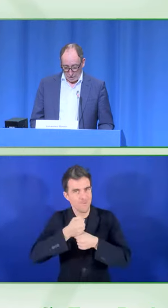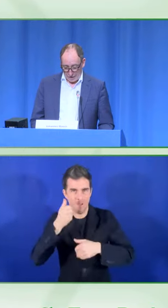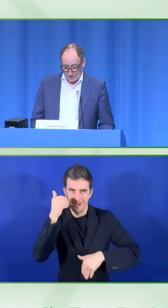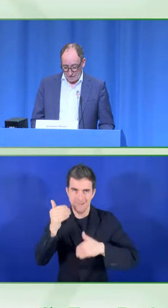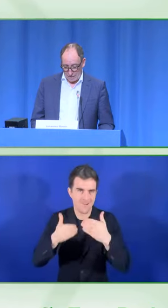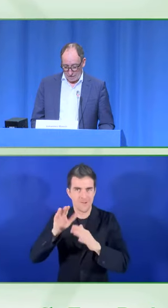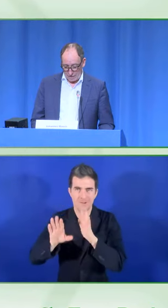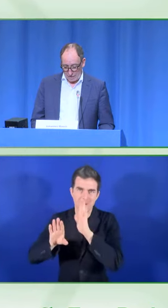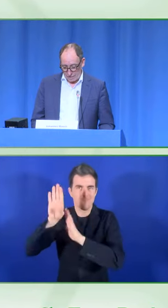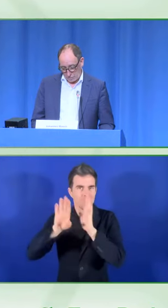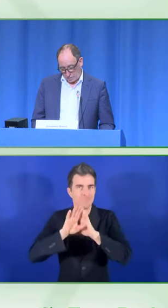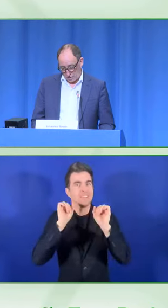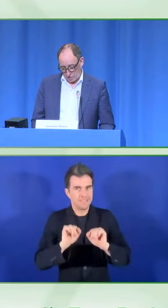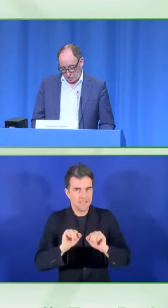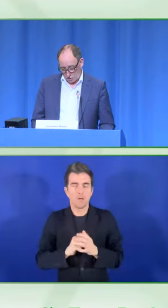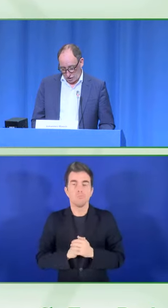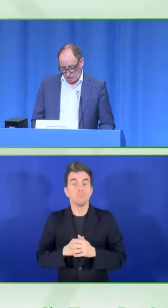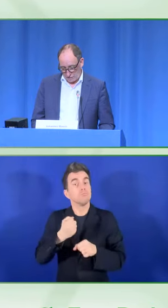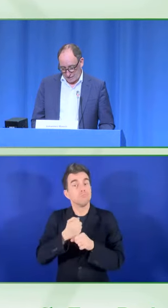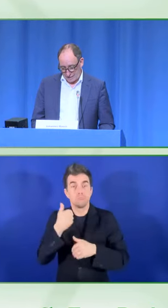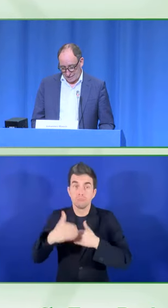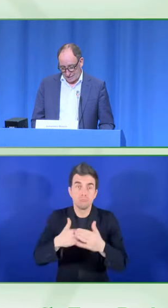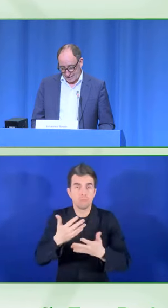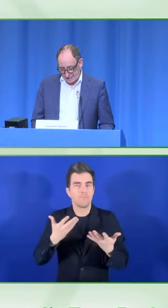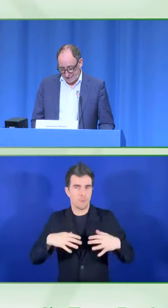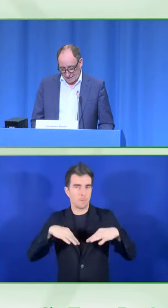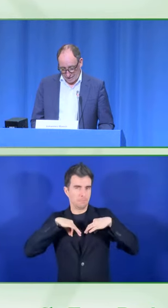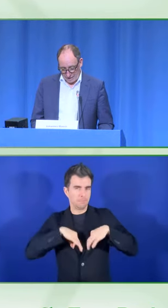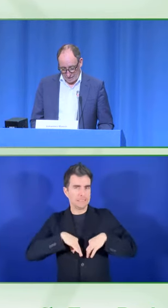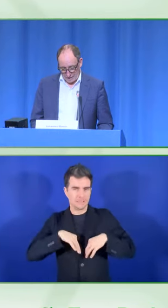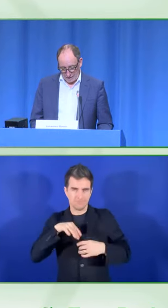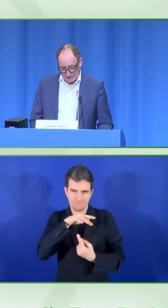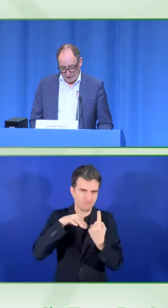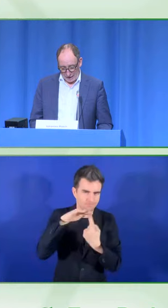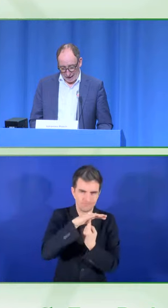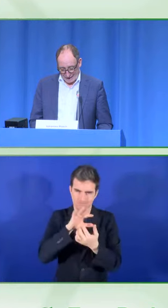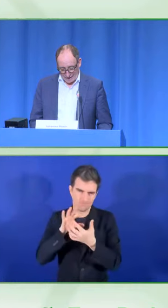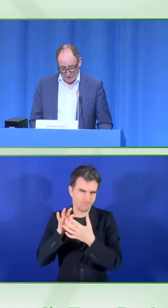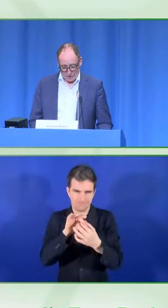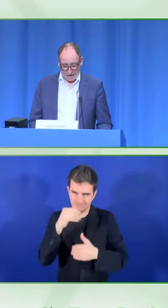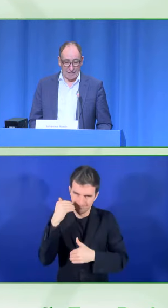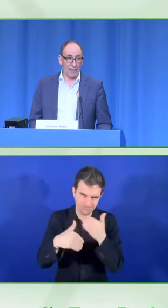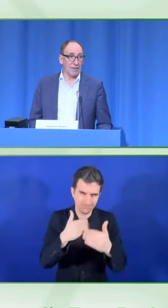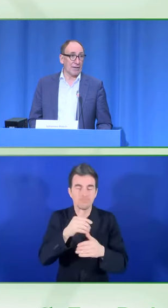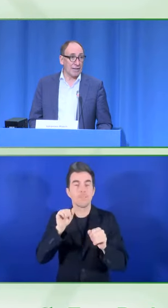there is youth coaching that assists them in